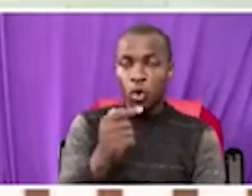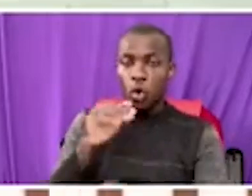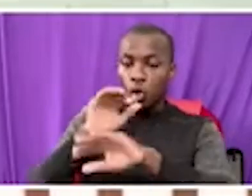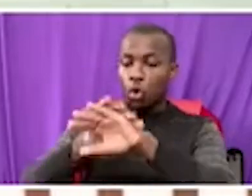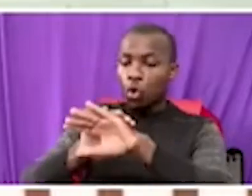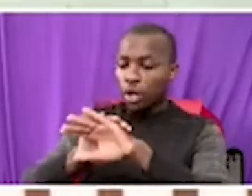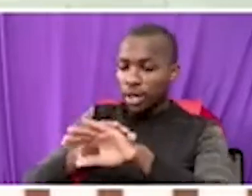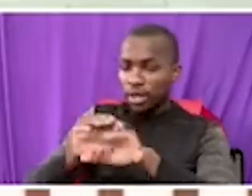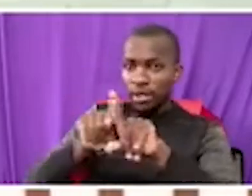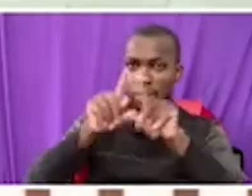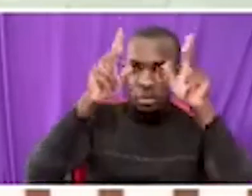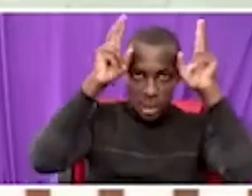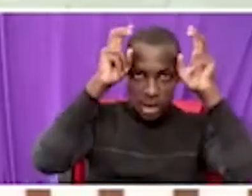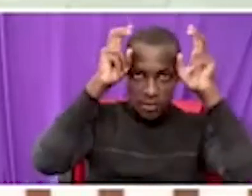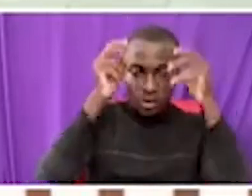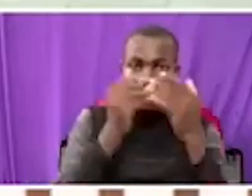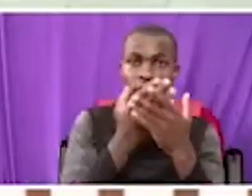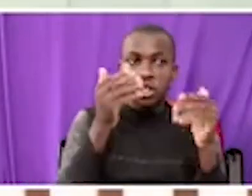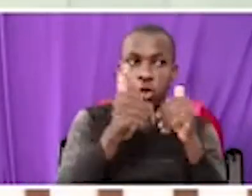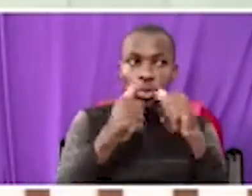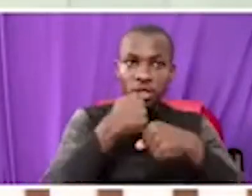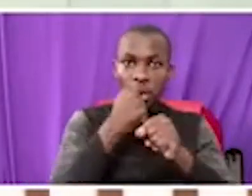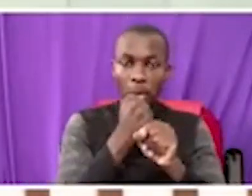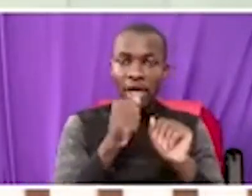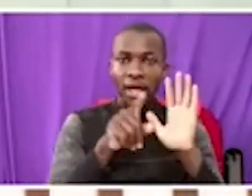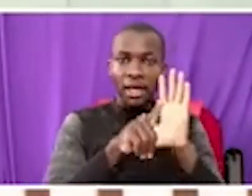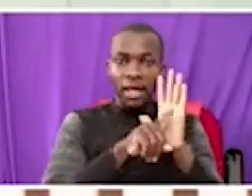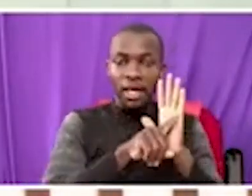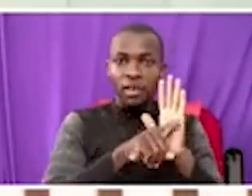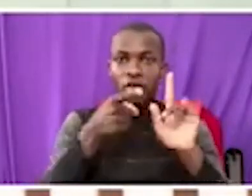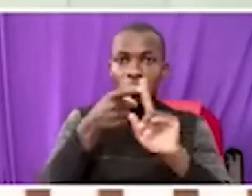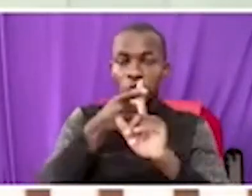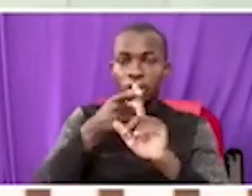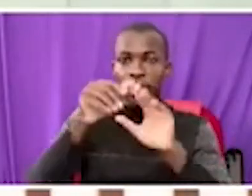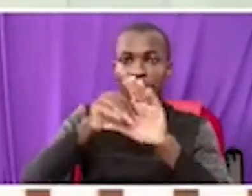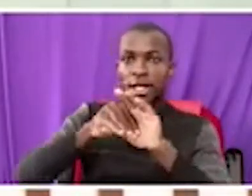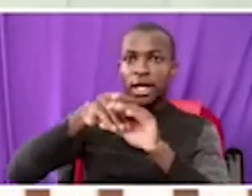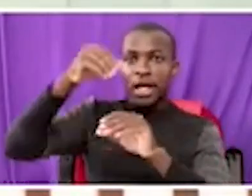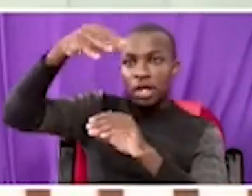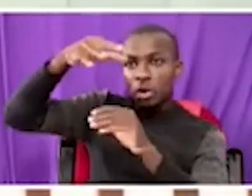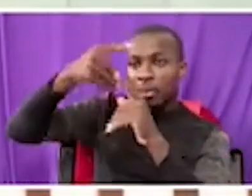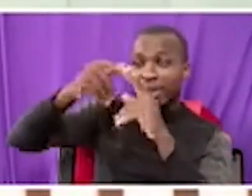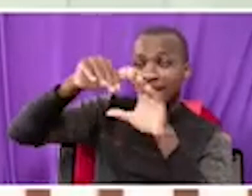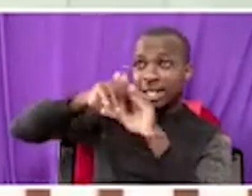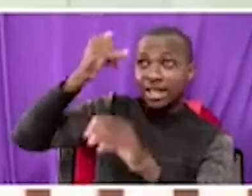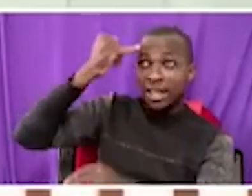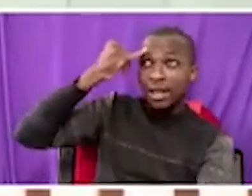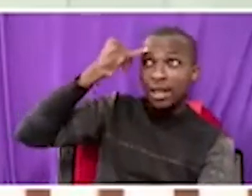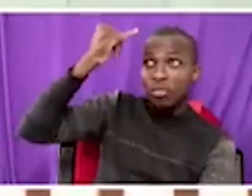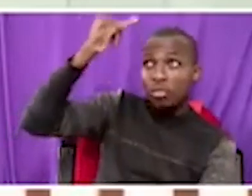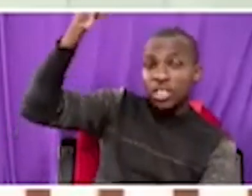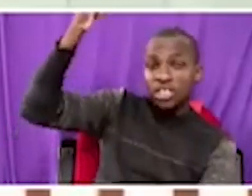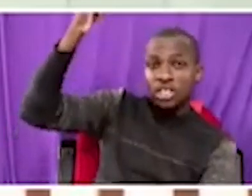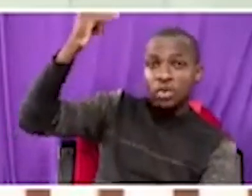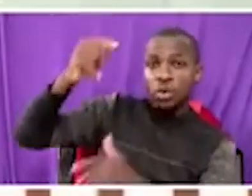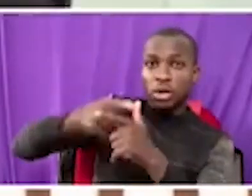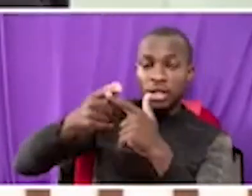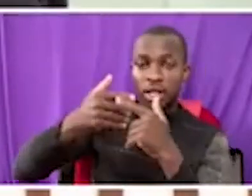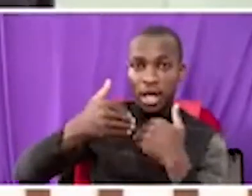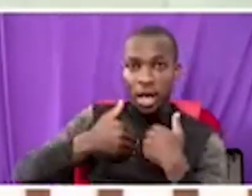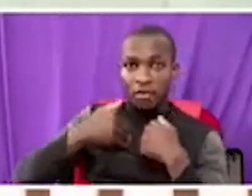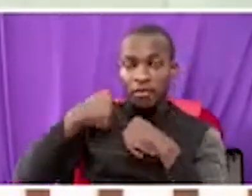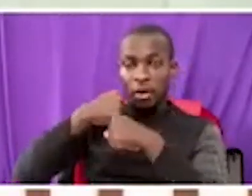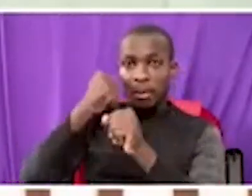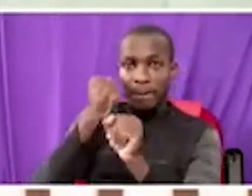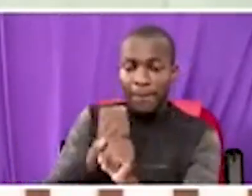evil are like the negative and positive poles of an electric current. But in our imagination, we have made the good